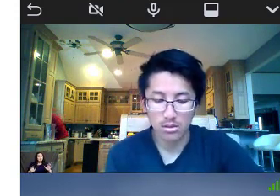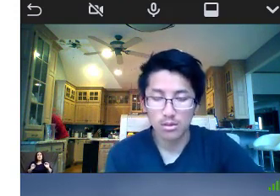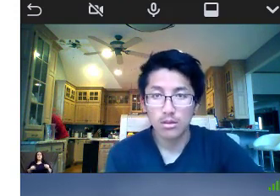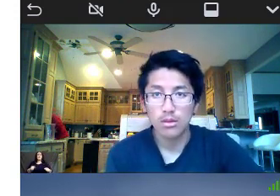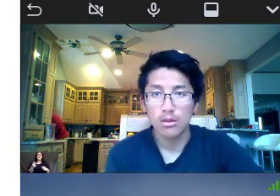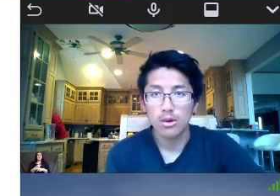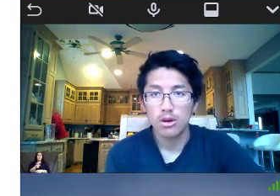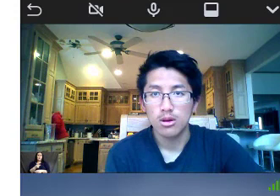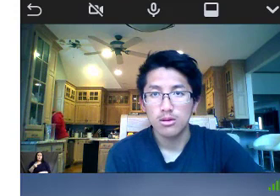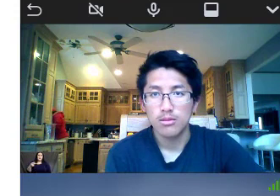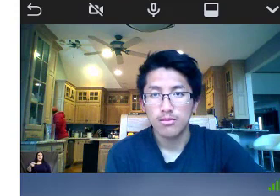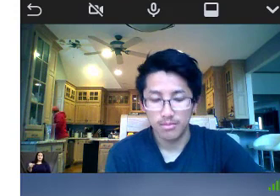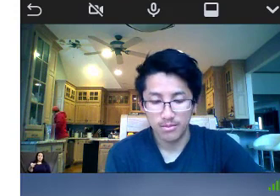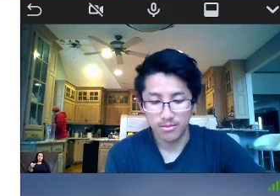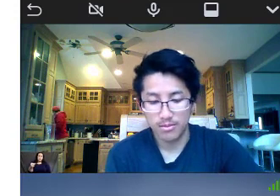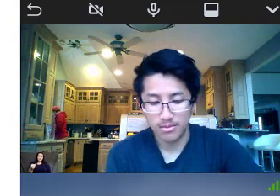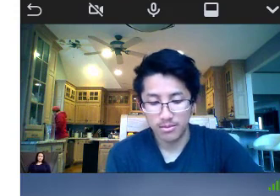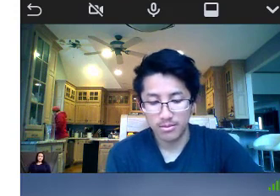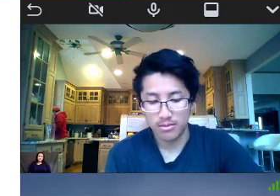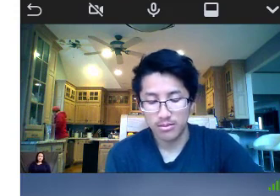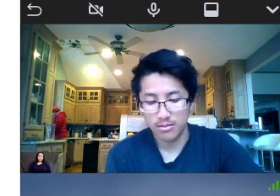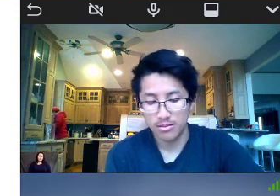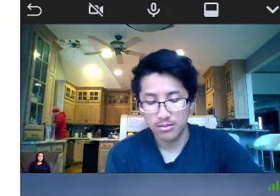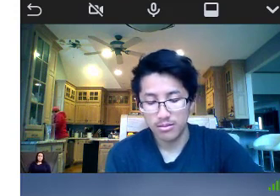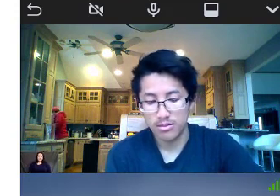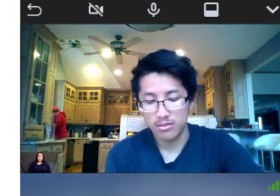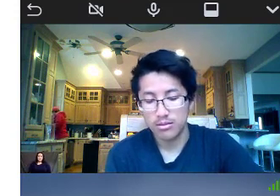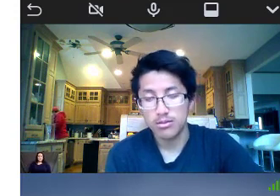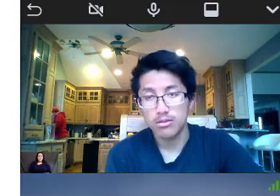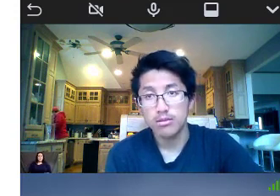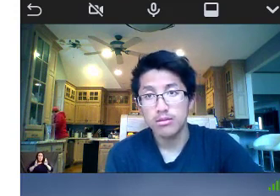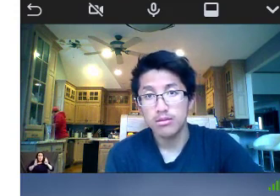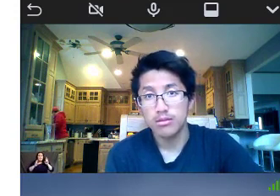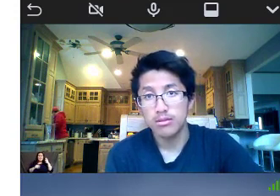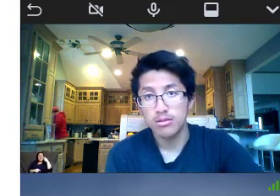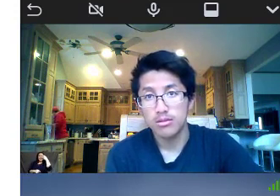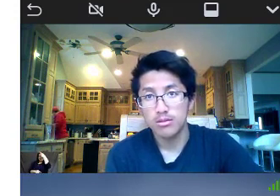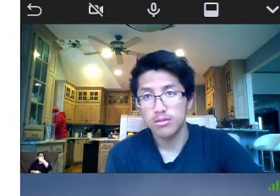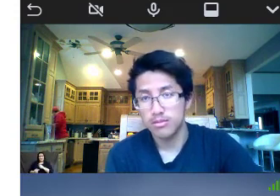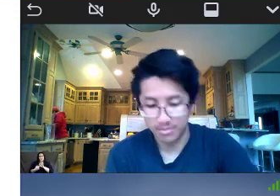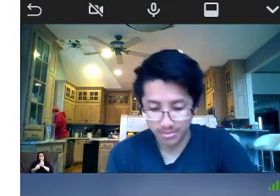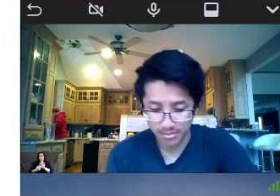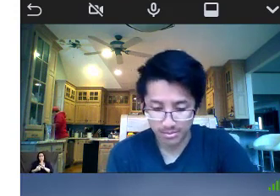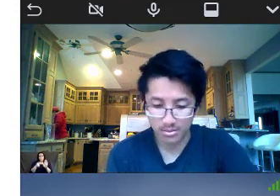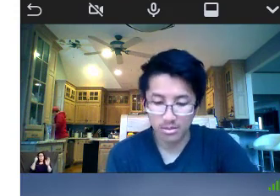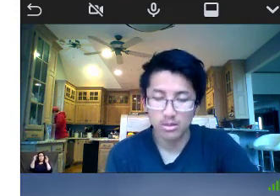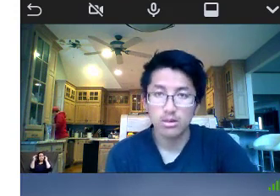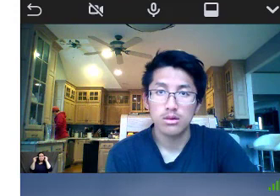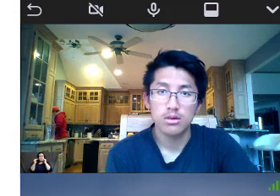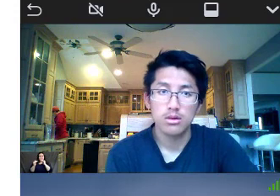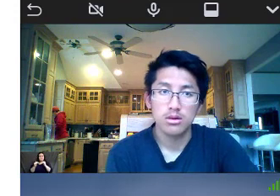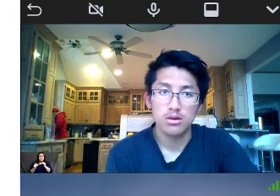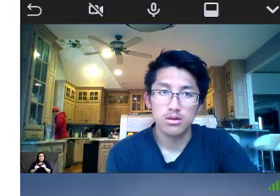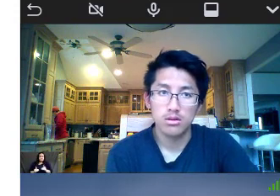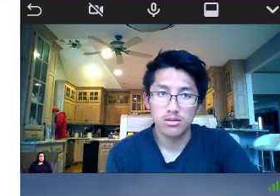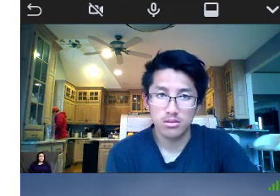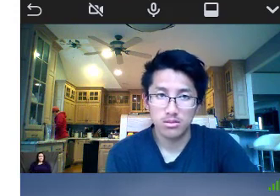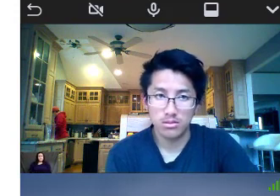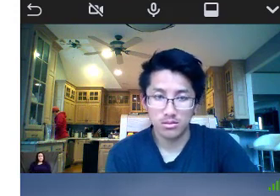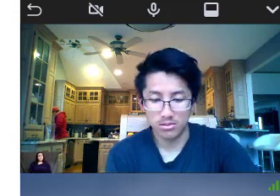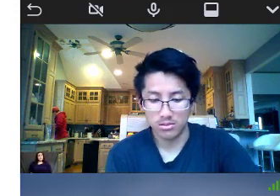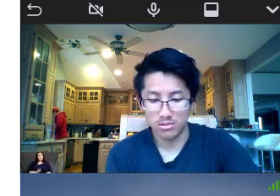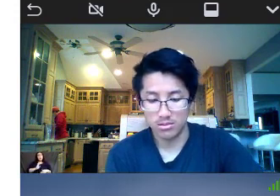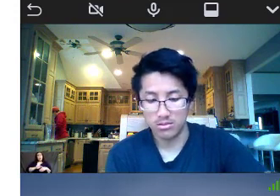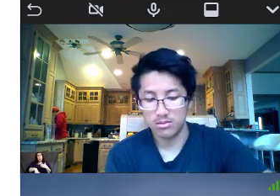right? And that's what I tried to lay out here. And in all the convection problems, if you look at my notes and the videos that I made, I'll always go